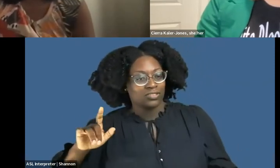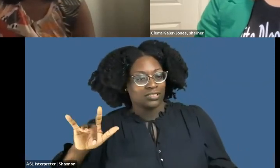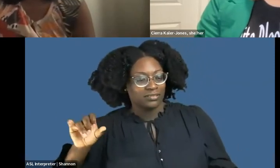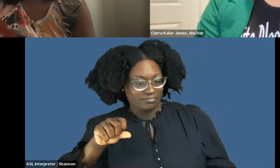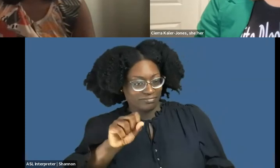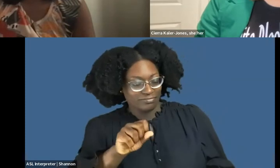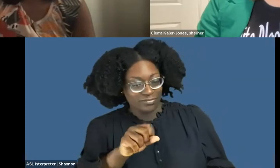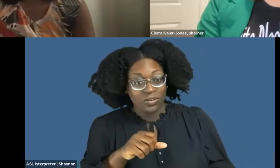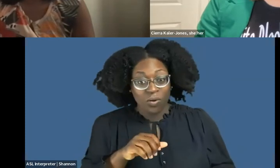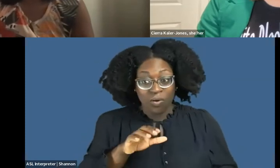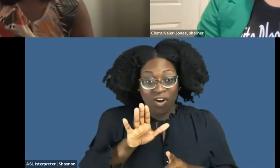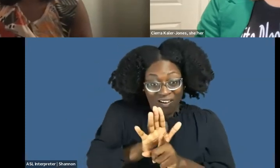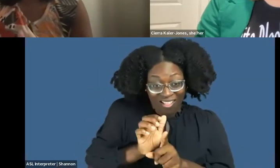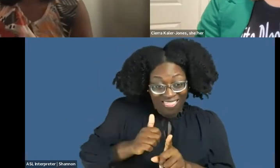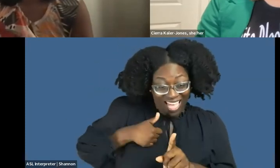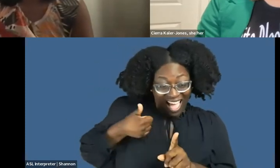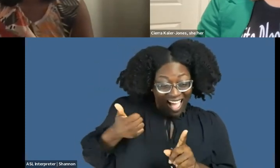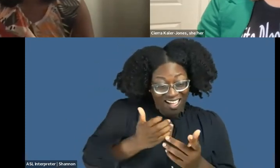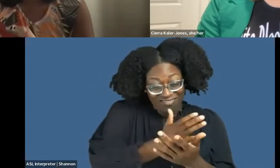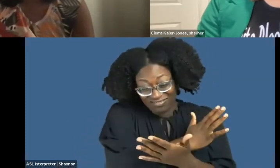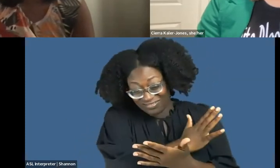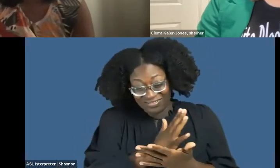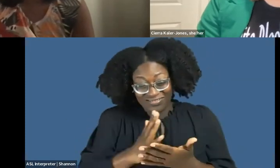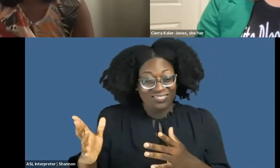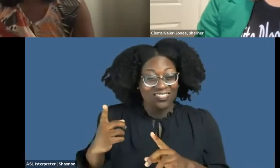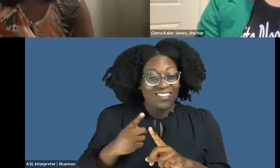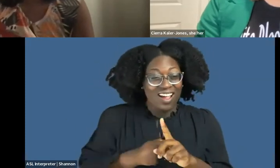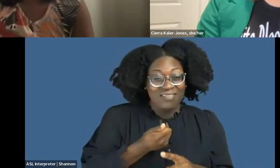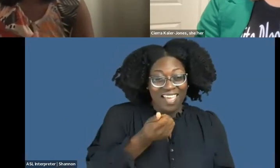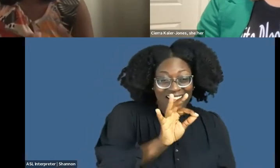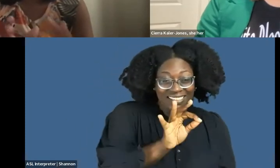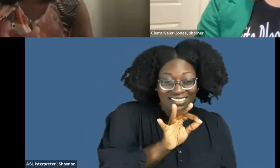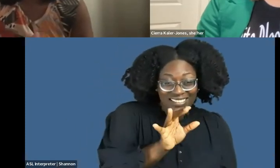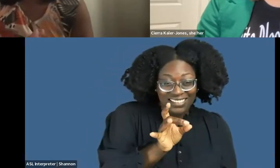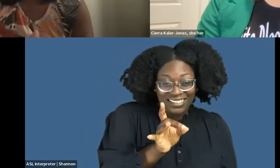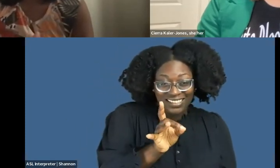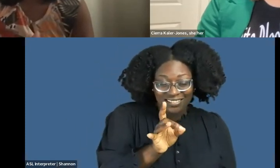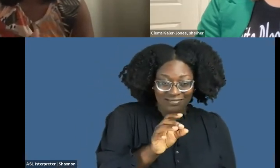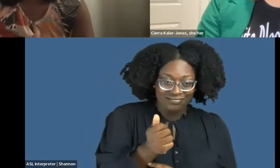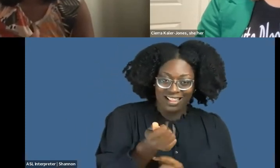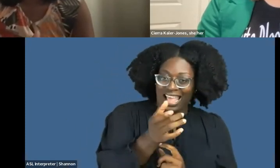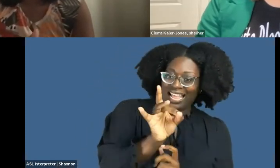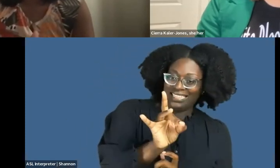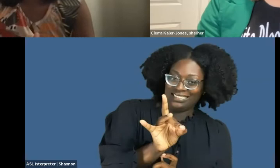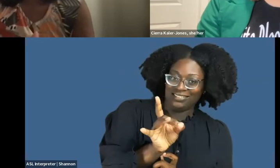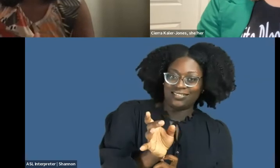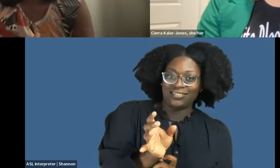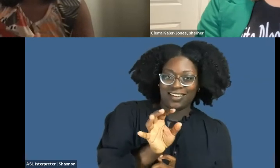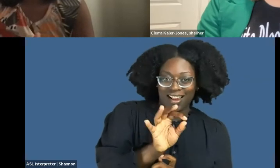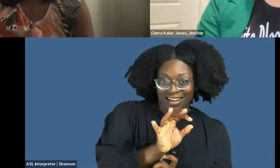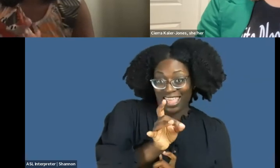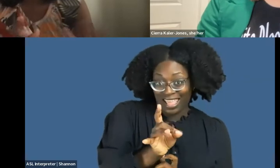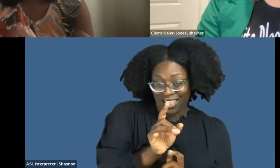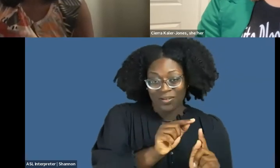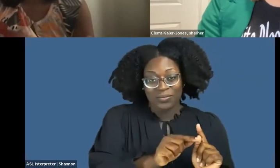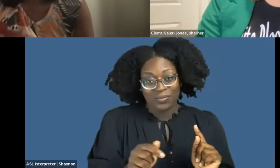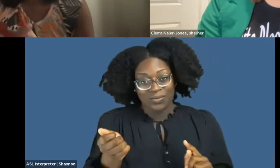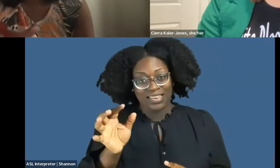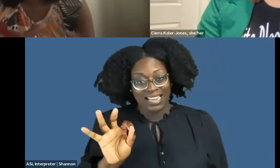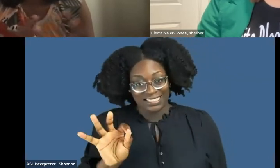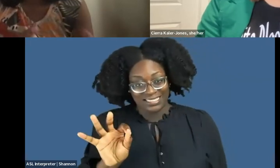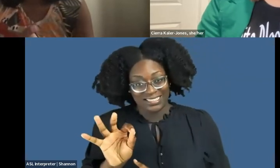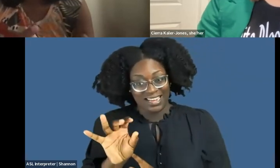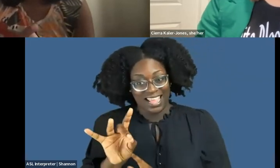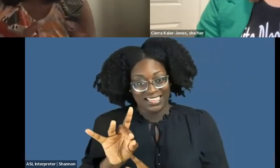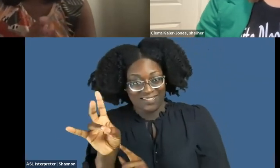to 1997. So basically the entirety of the 20th century. And her last public appearance was in 1995, to give you a scope